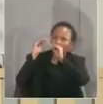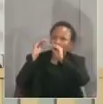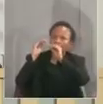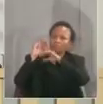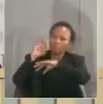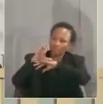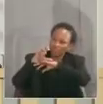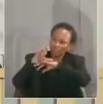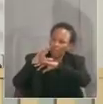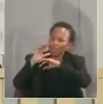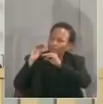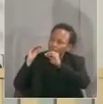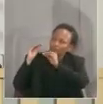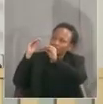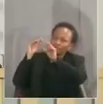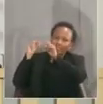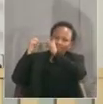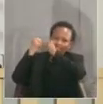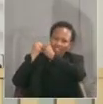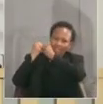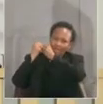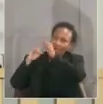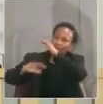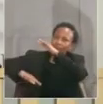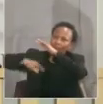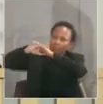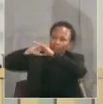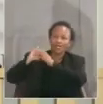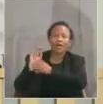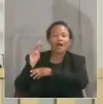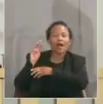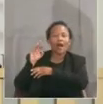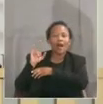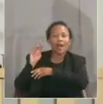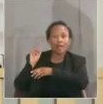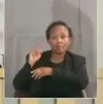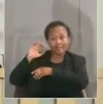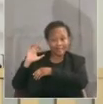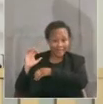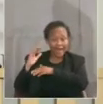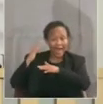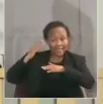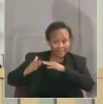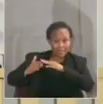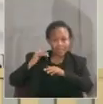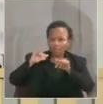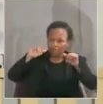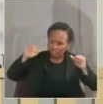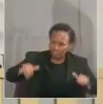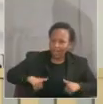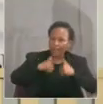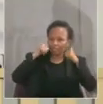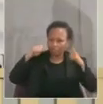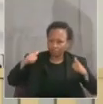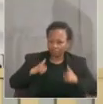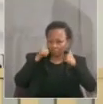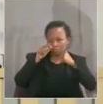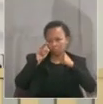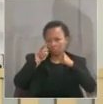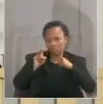national steering committee, up until the IMC. Those challenges are contained in a letter that